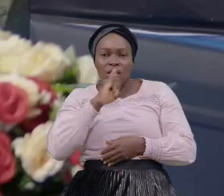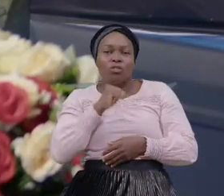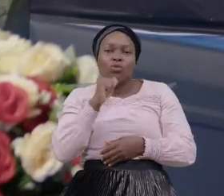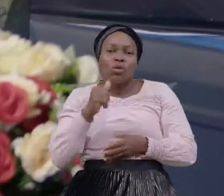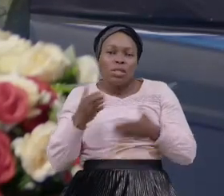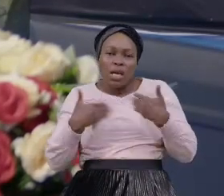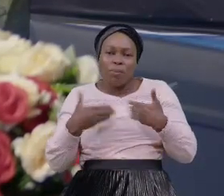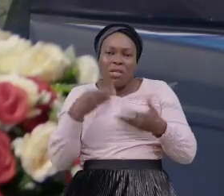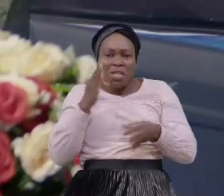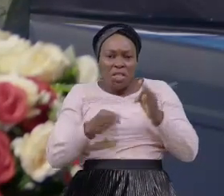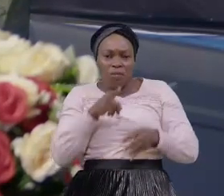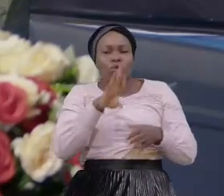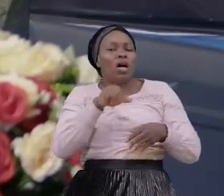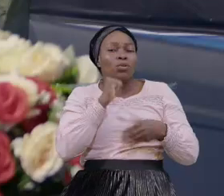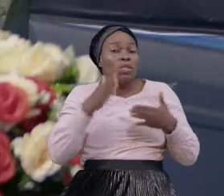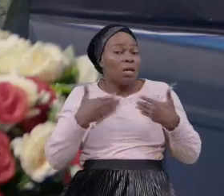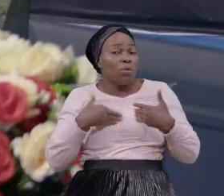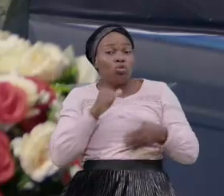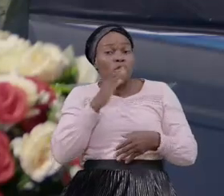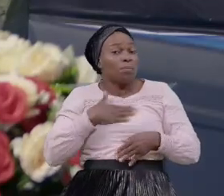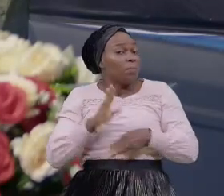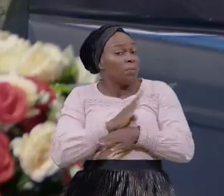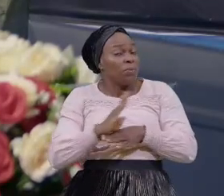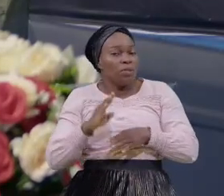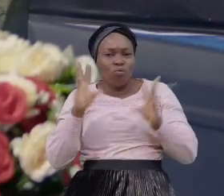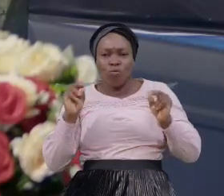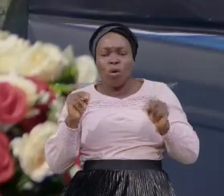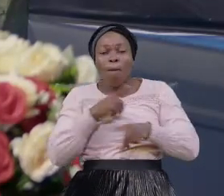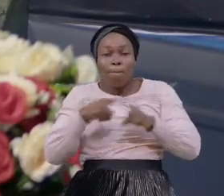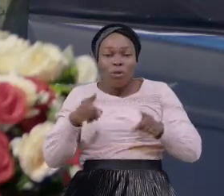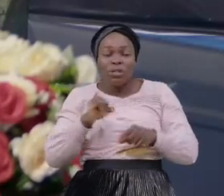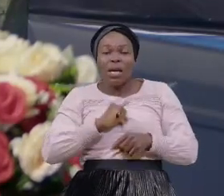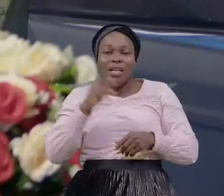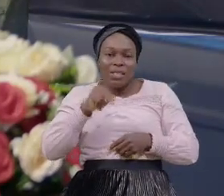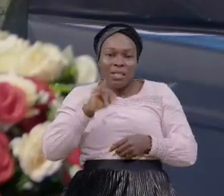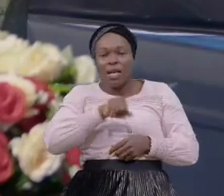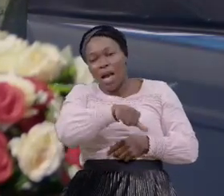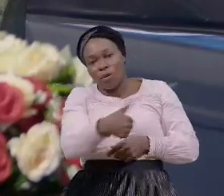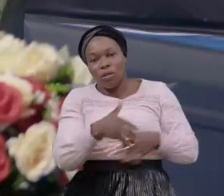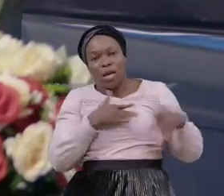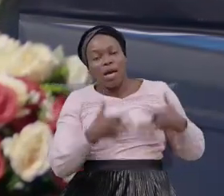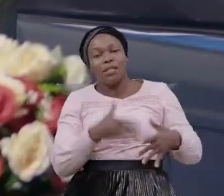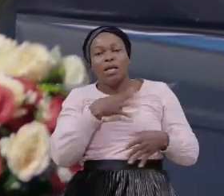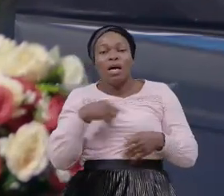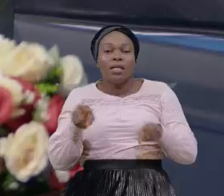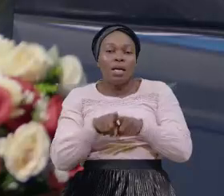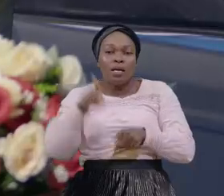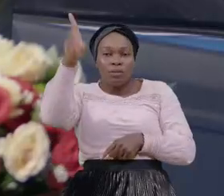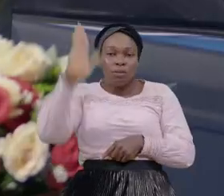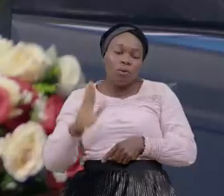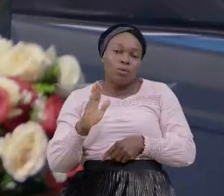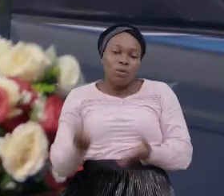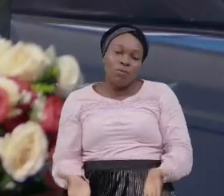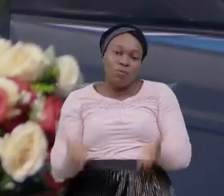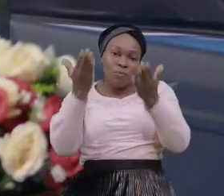Is he happy? I need another heart. You need another heart. And as God was going to raise up Saul to be